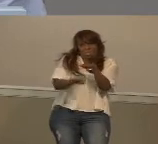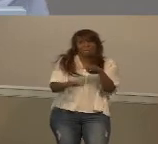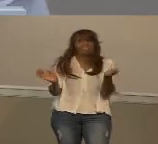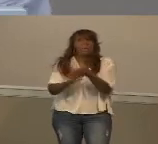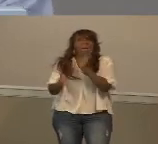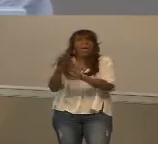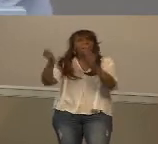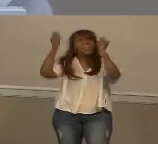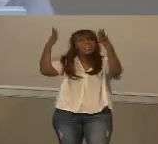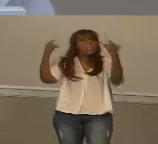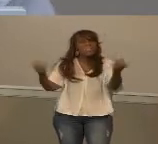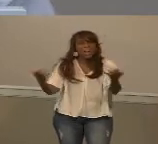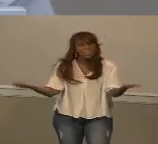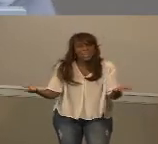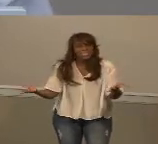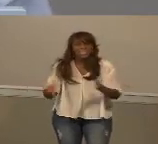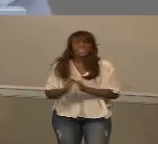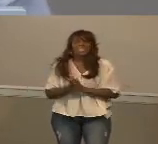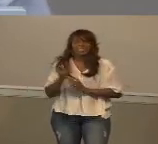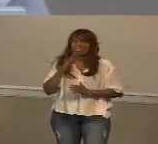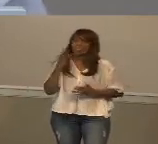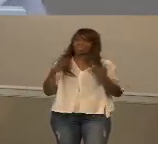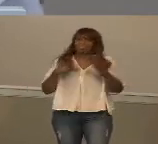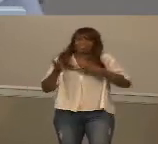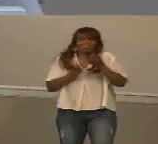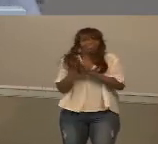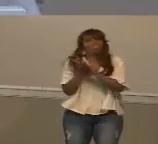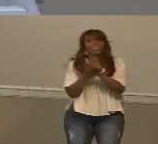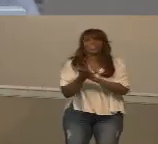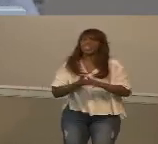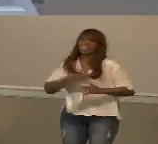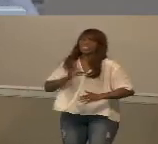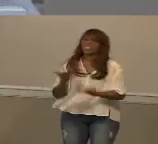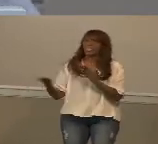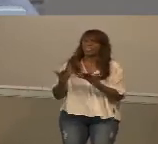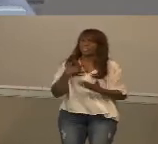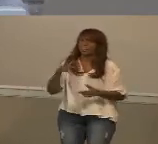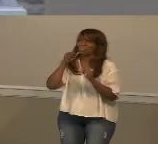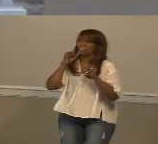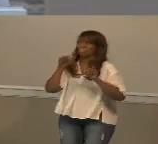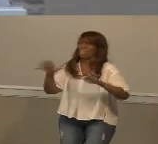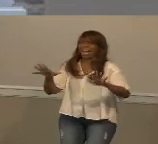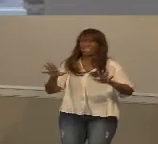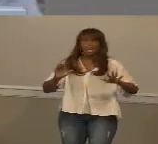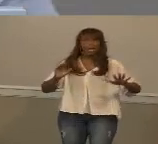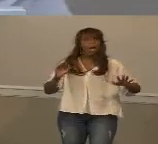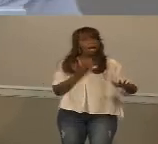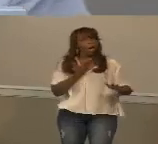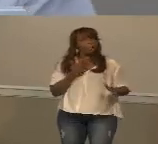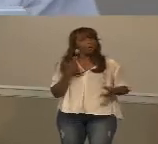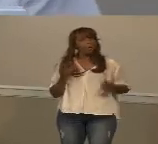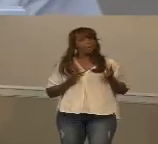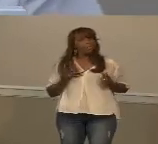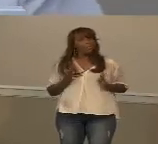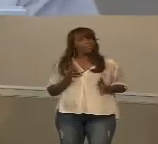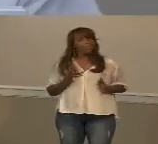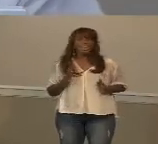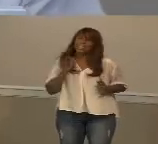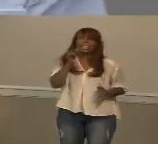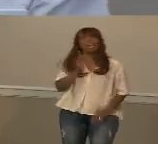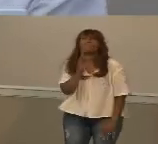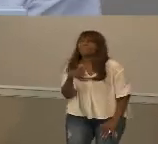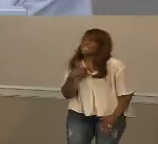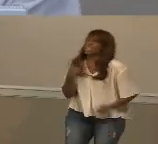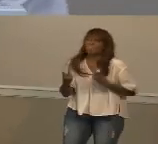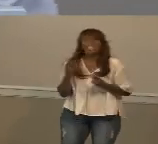Hallelujah. At this time, we're going to take the service higher. We're going to be blessed by our guest soloist. Really, she's not a guest,